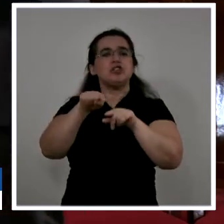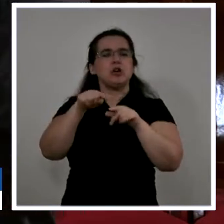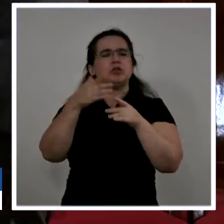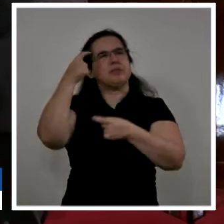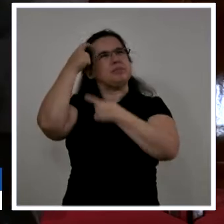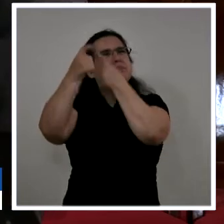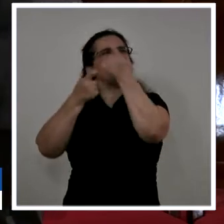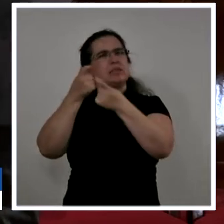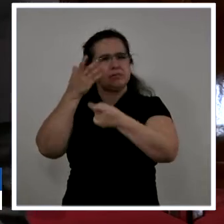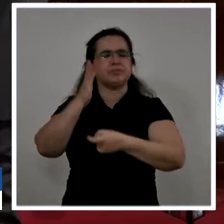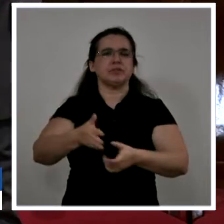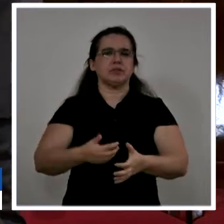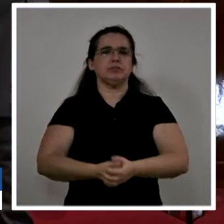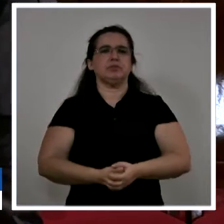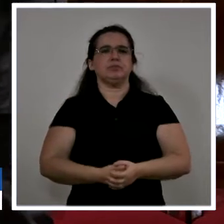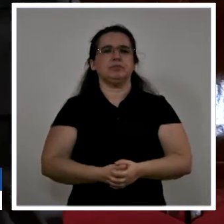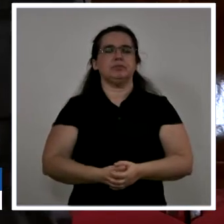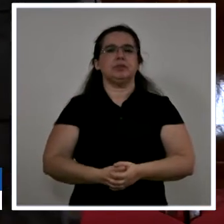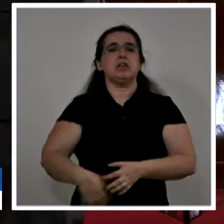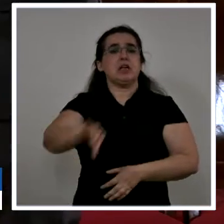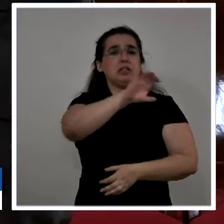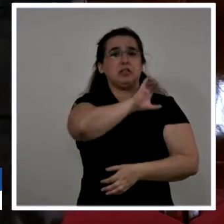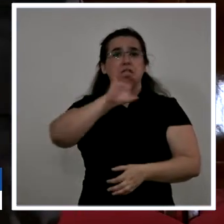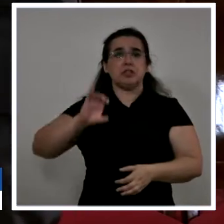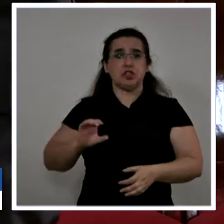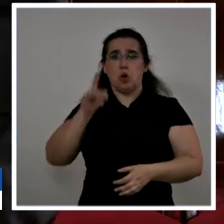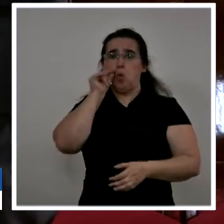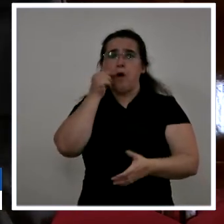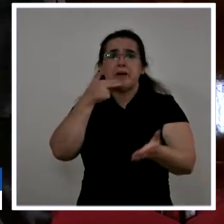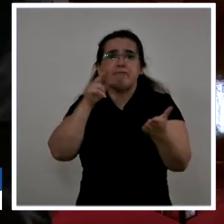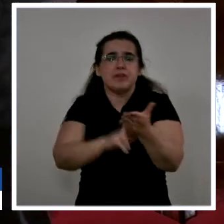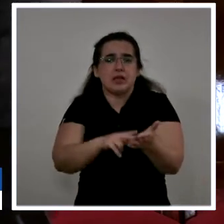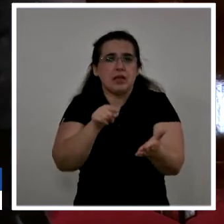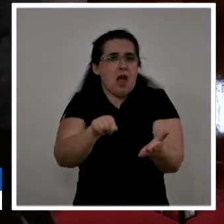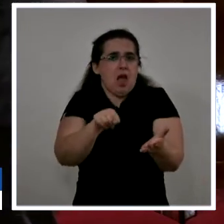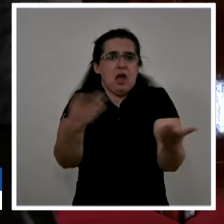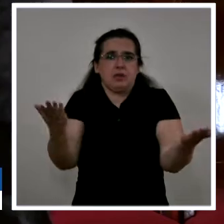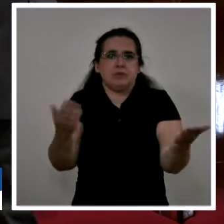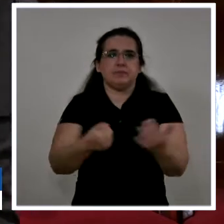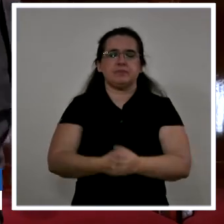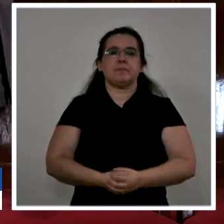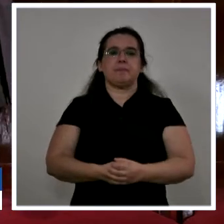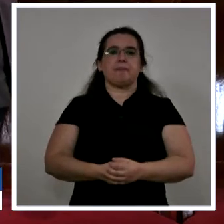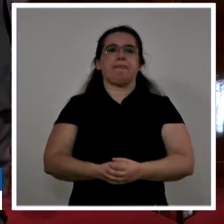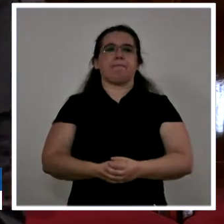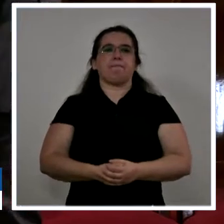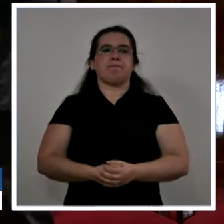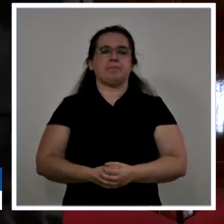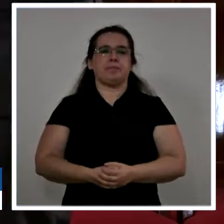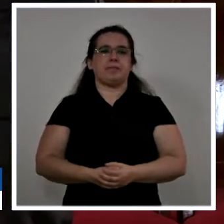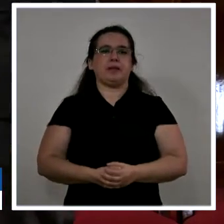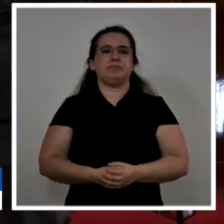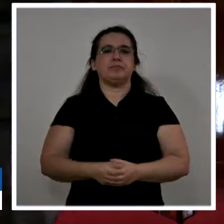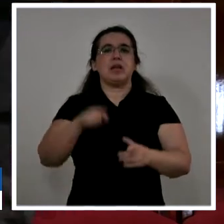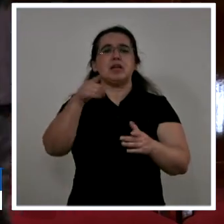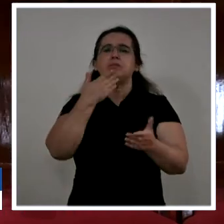meditar. Christ was a real man. Cristo era um homem real. He gave proof of his humility in becoming a man. E